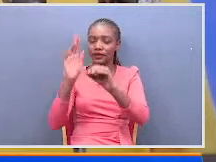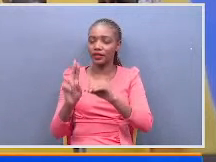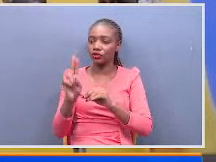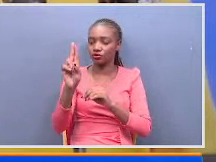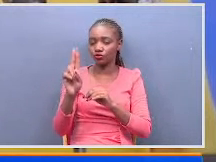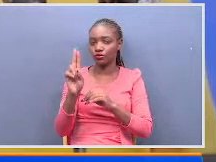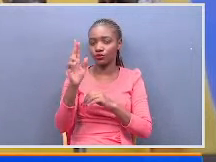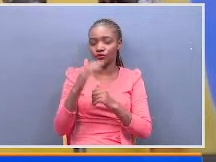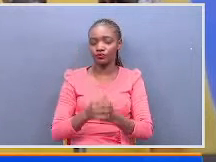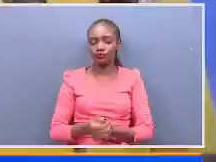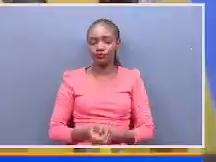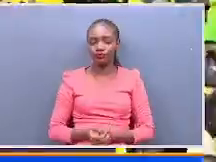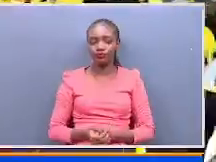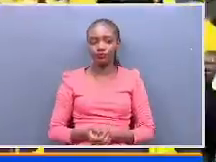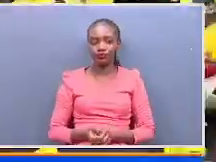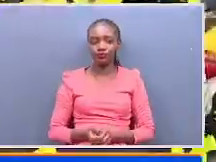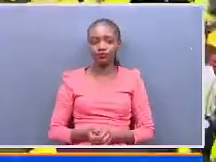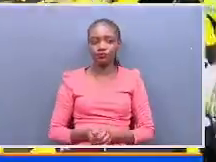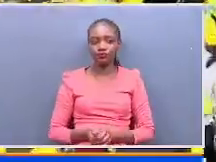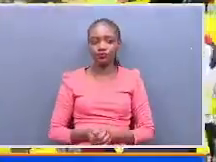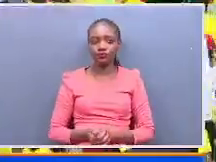Kenyatta. Paul Kirobi reports.